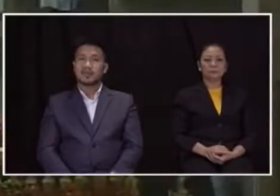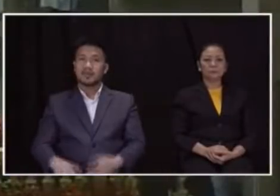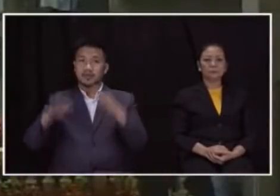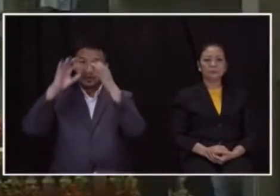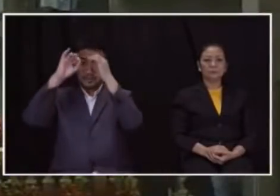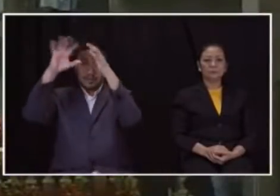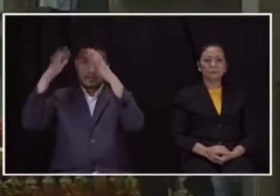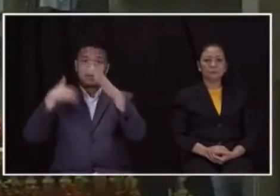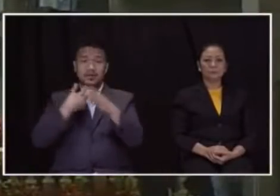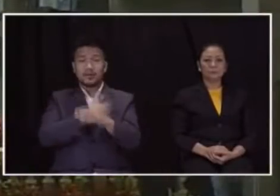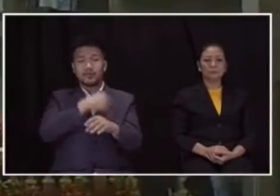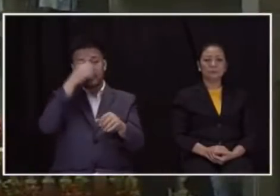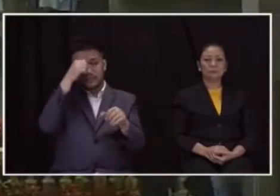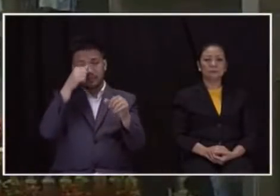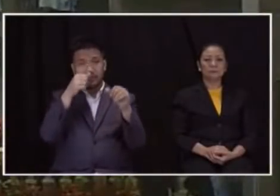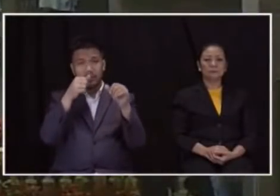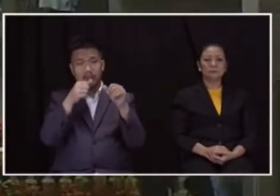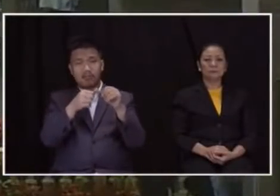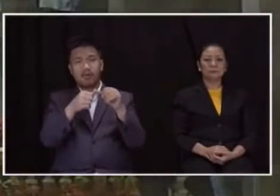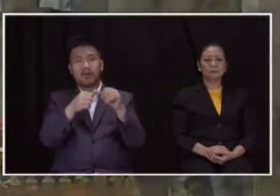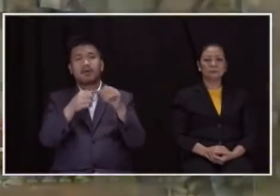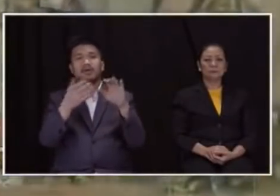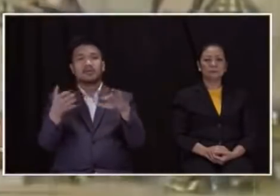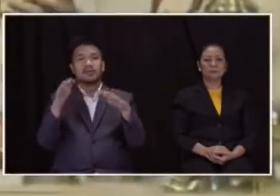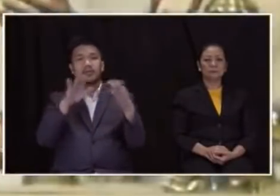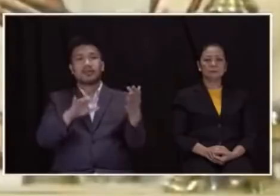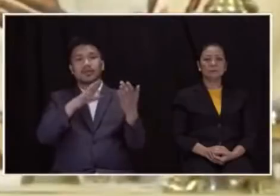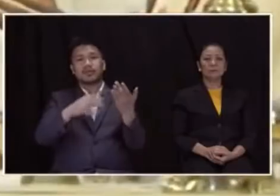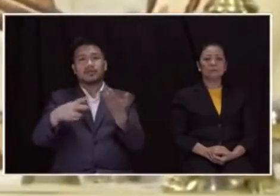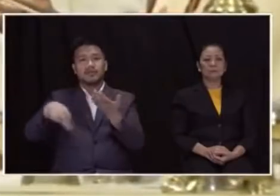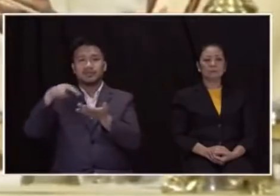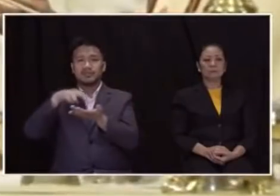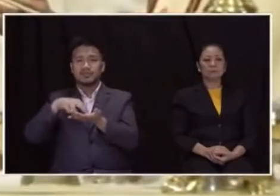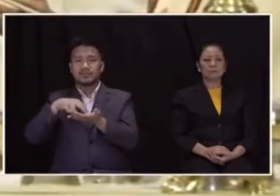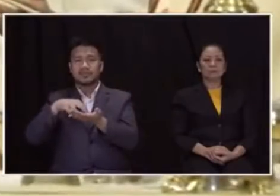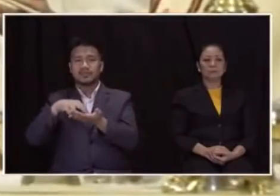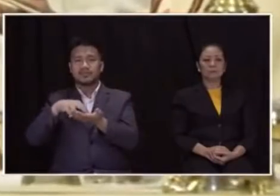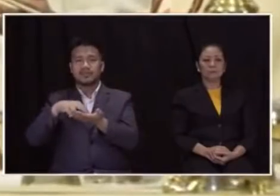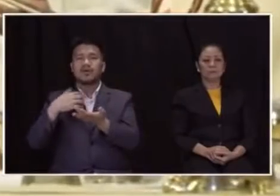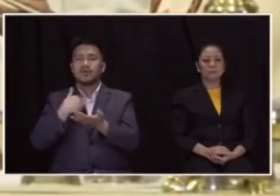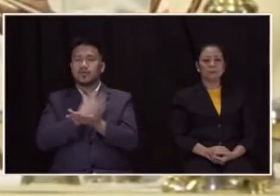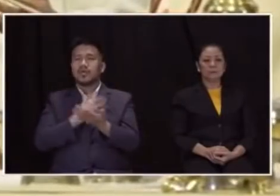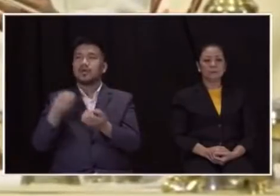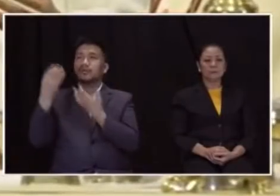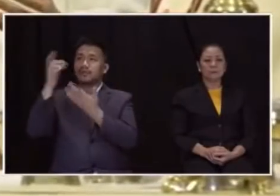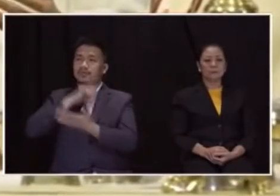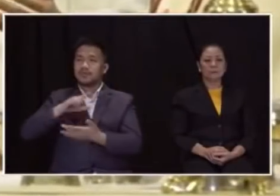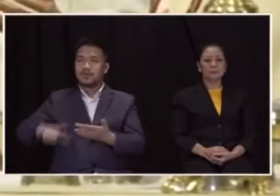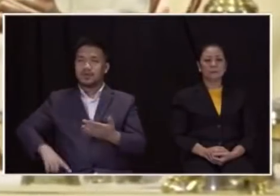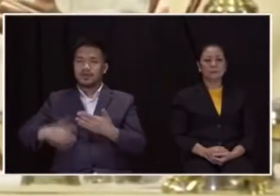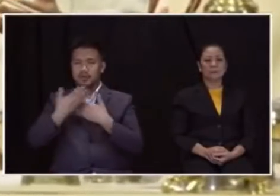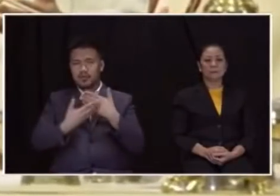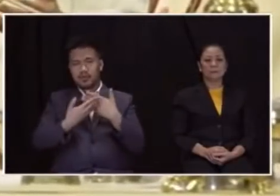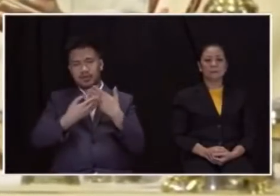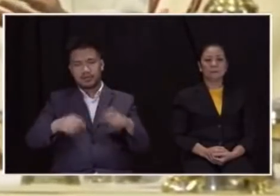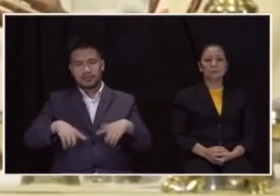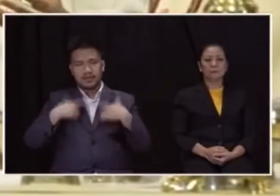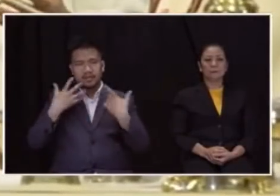As we celebrate the memorial of his death and resurrection, we offer you, Lord, the bread of life and the chalice of